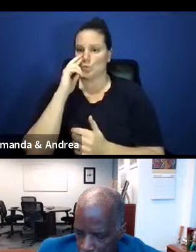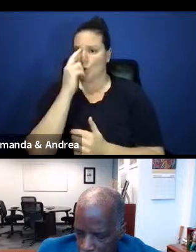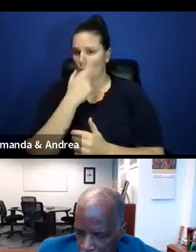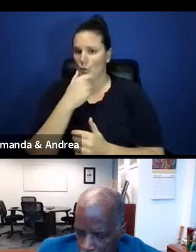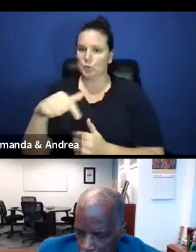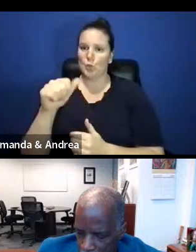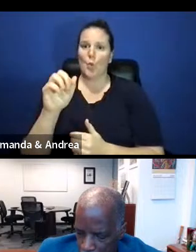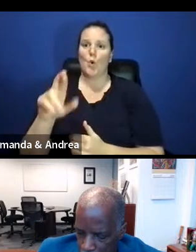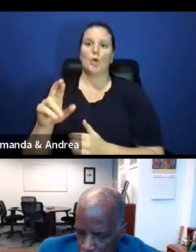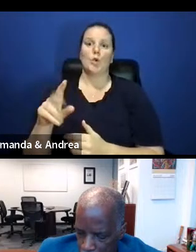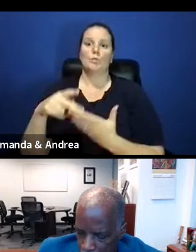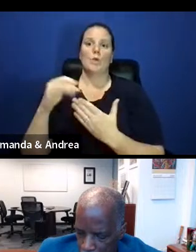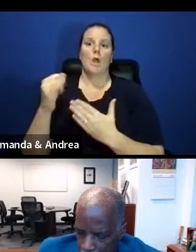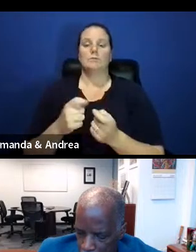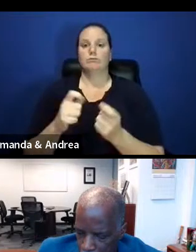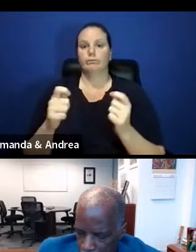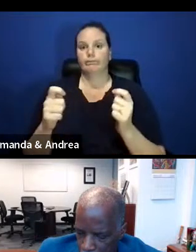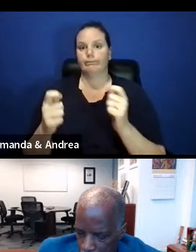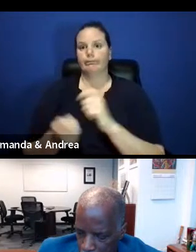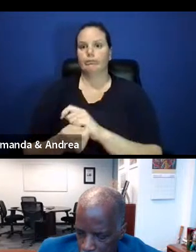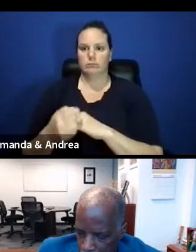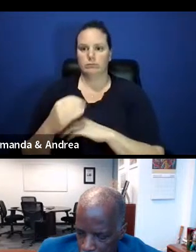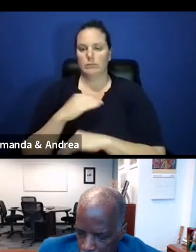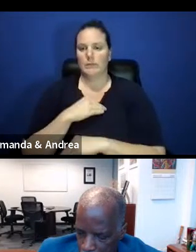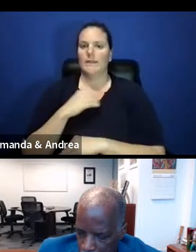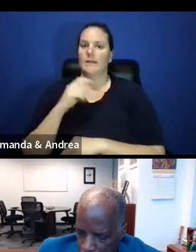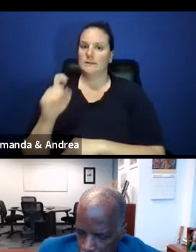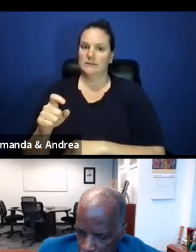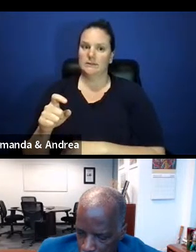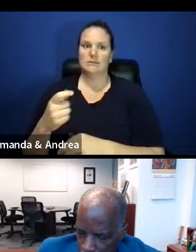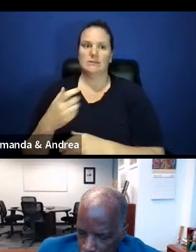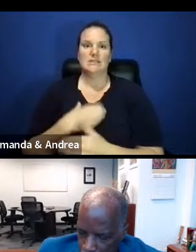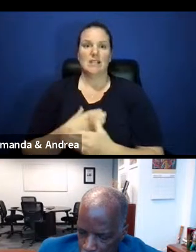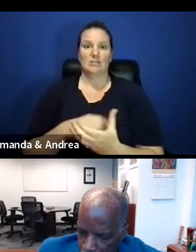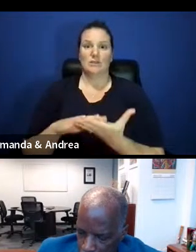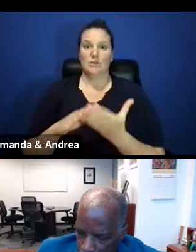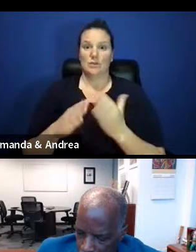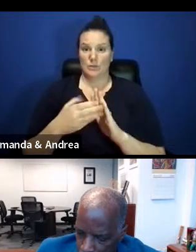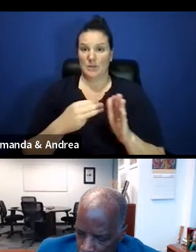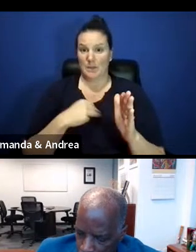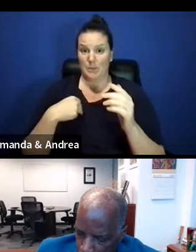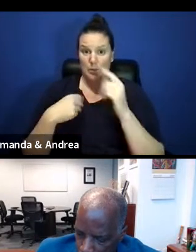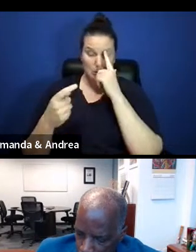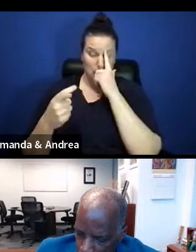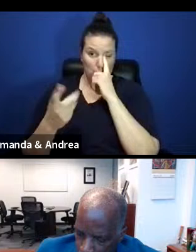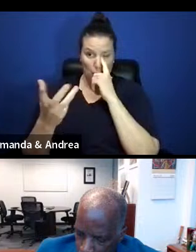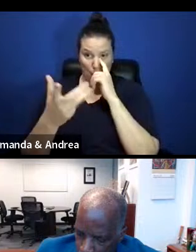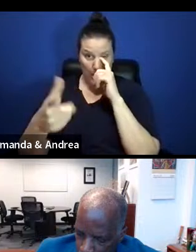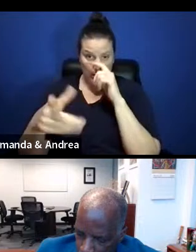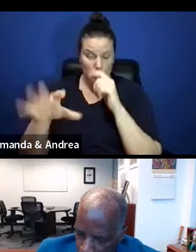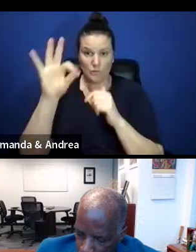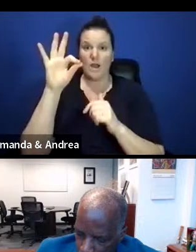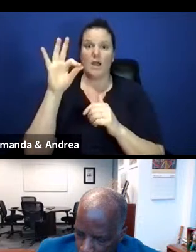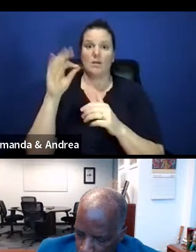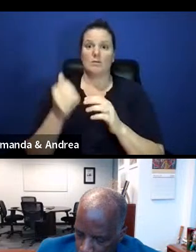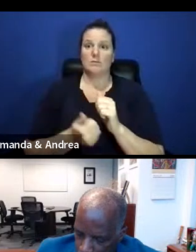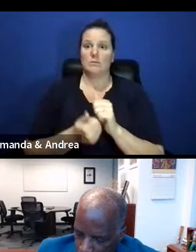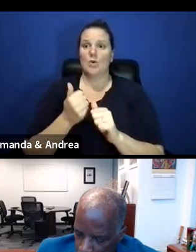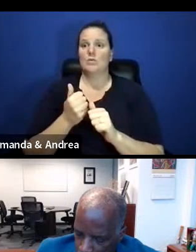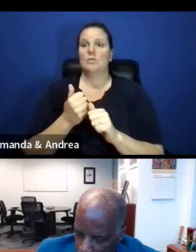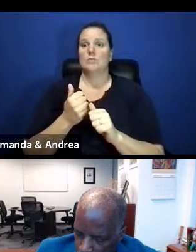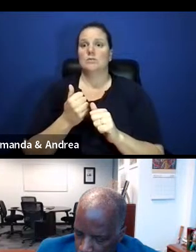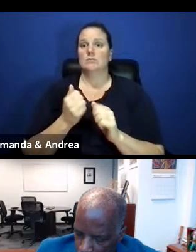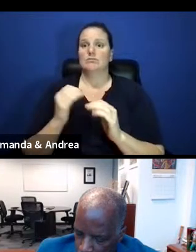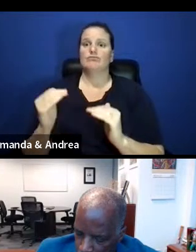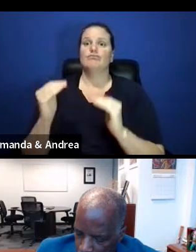has evolved to meet the needs and desires of the community members. What have you found best elevates and serves